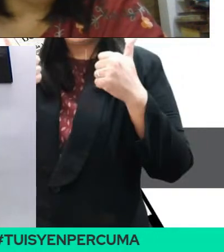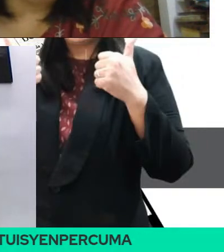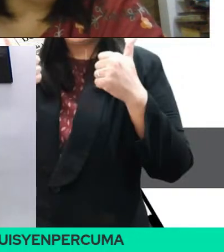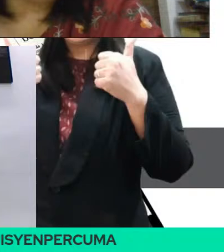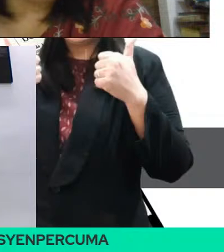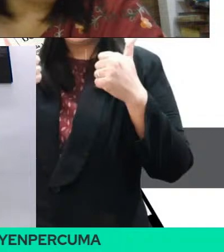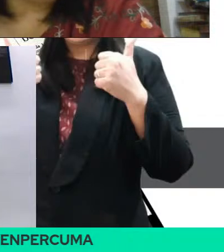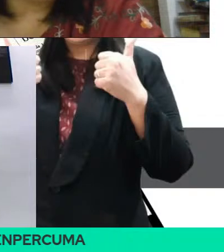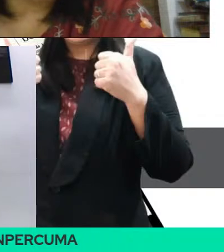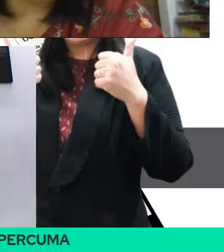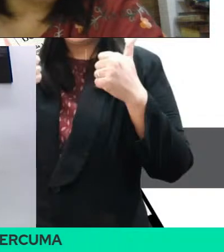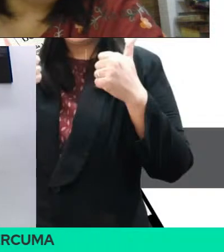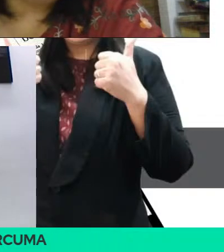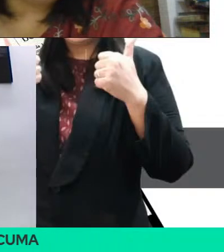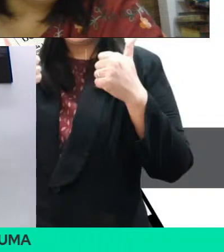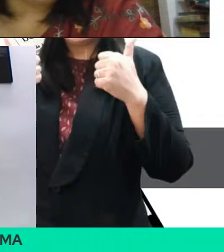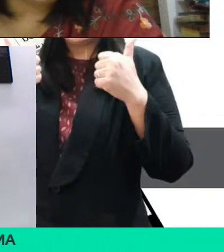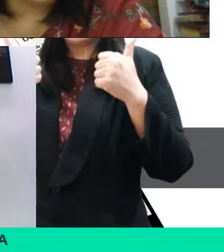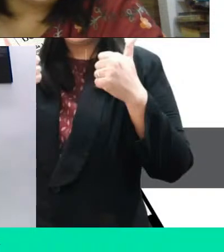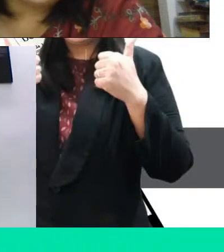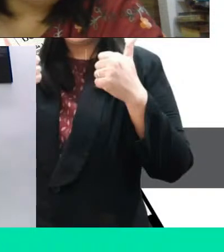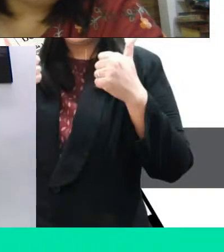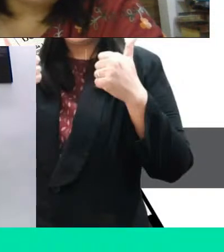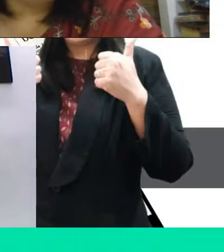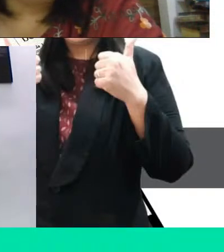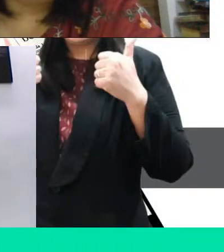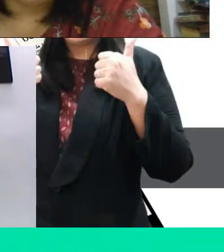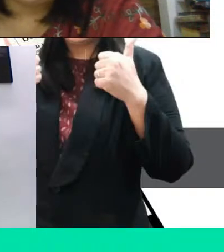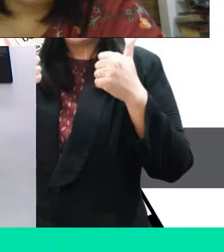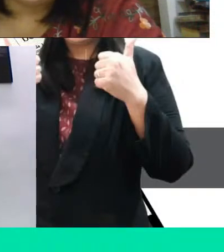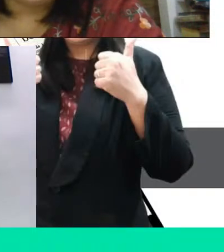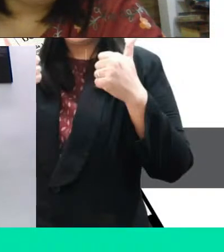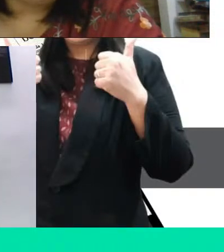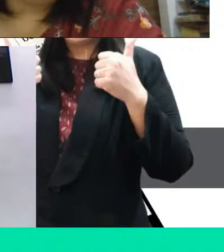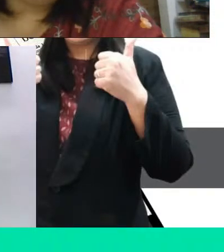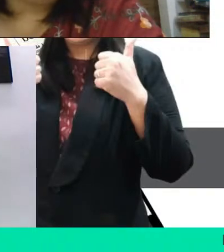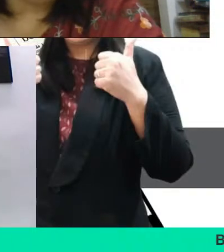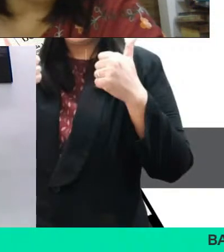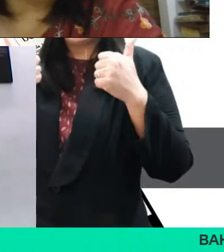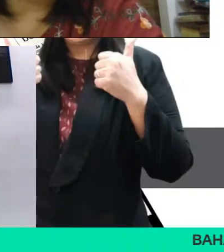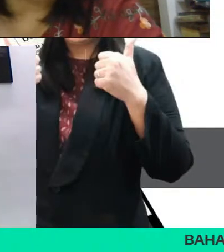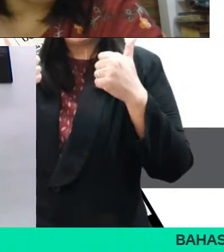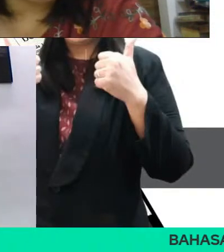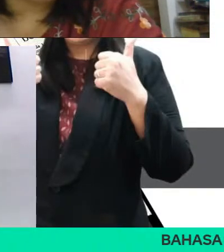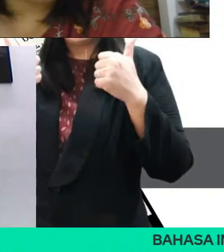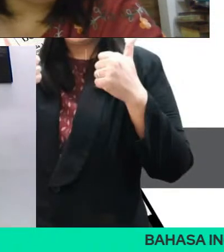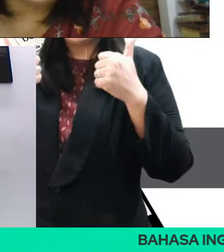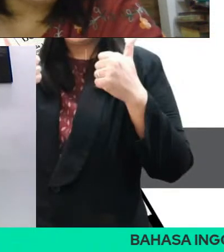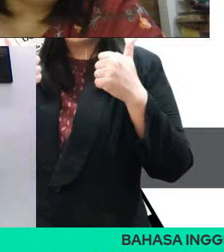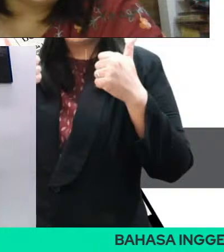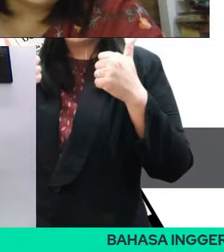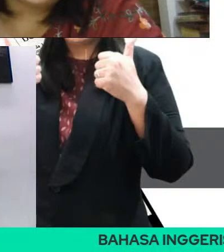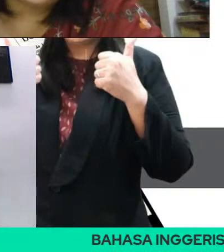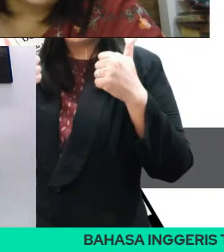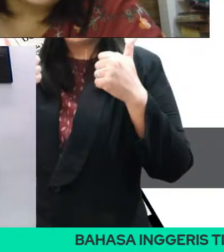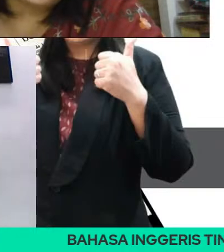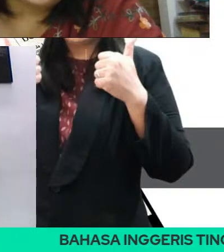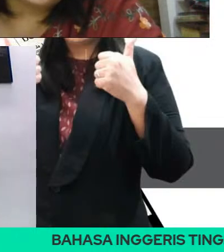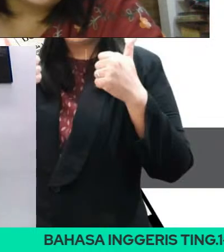the example of sentence structure and the paragraphing. You can get a lot of good phrases from the textbook.